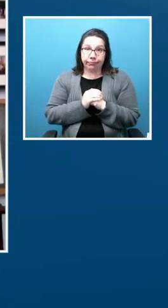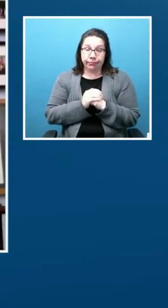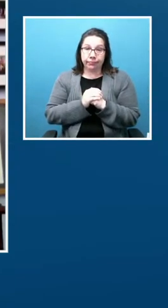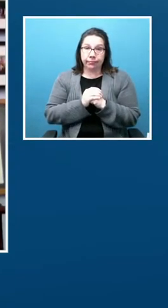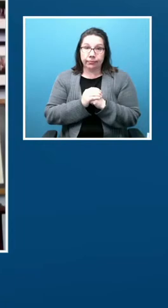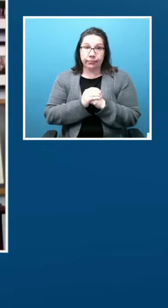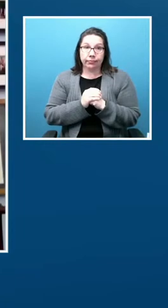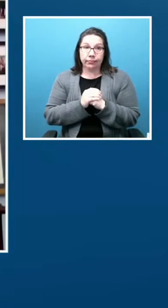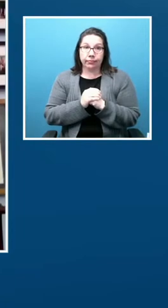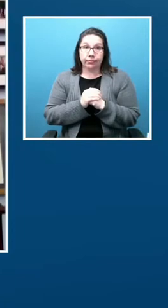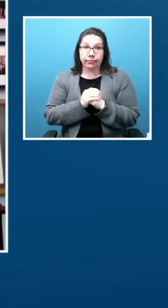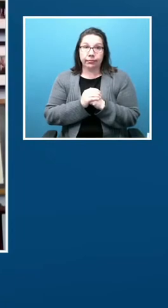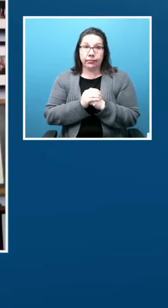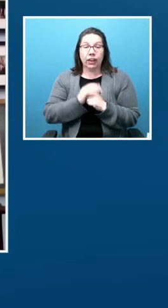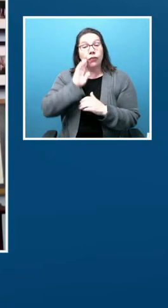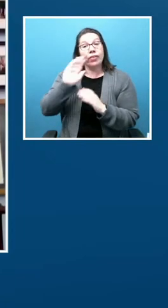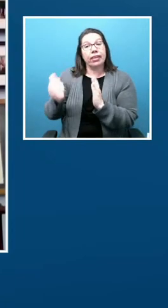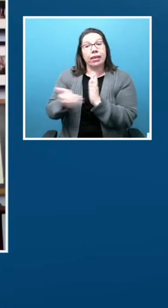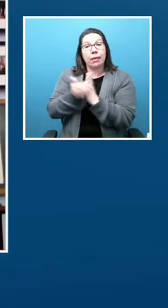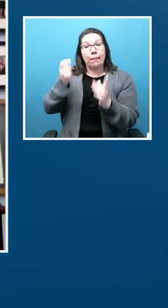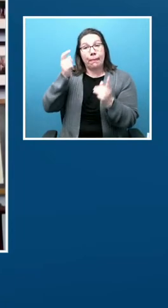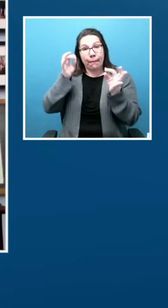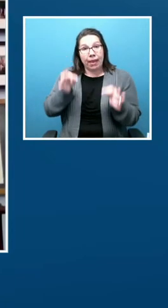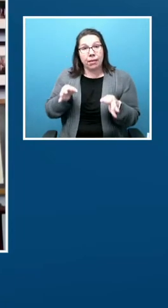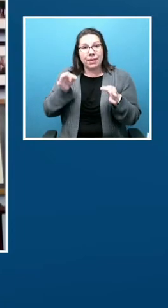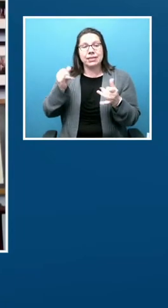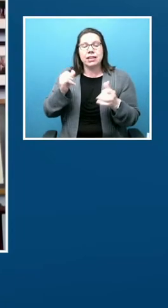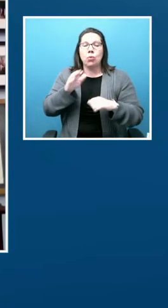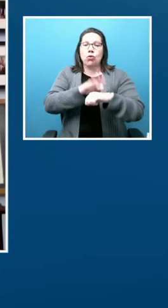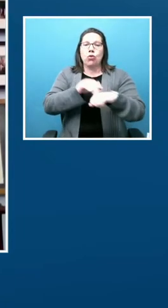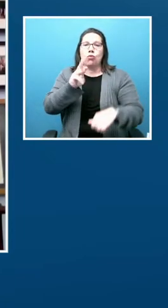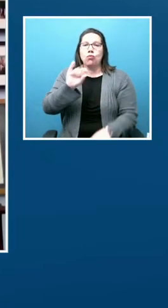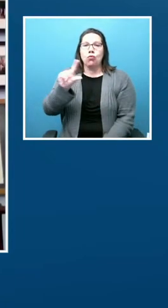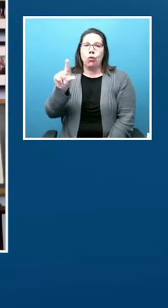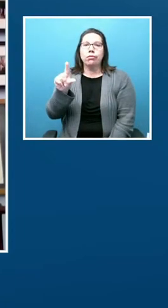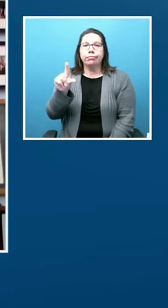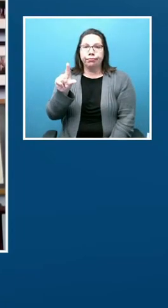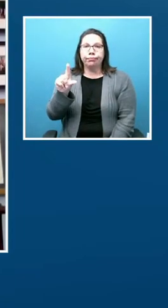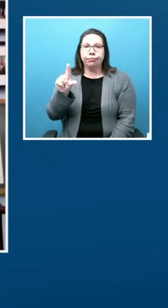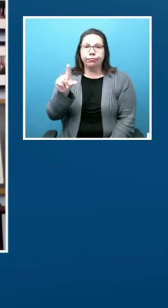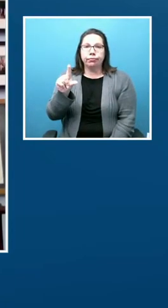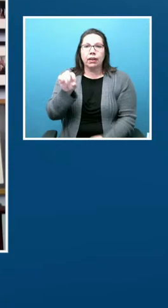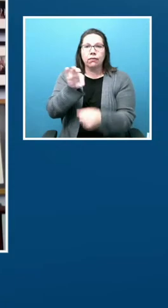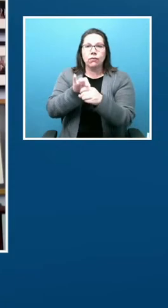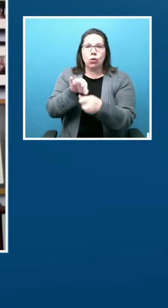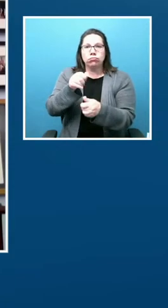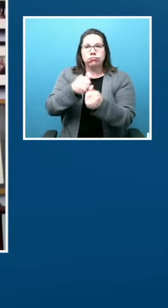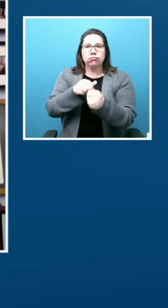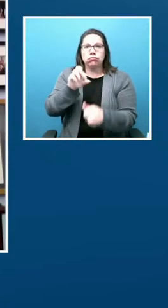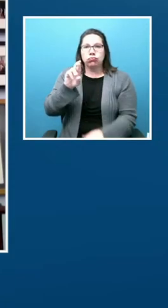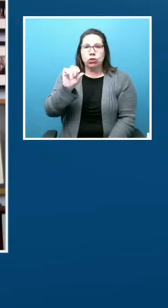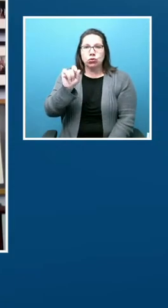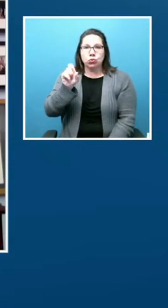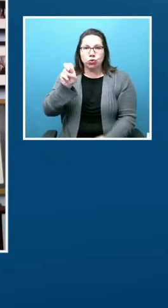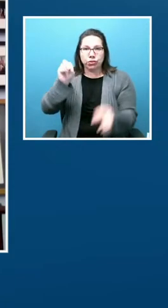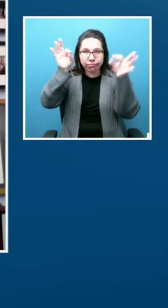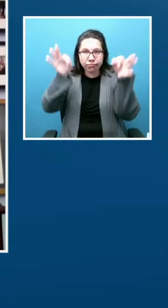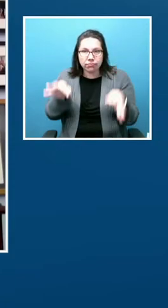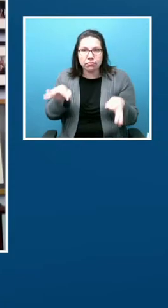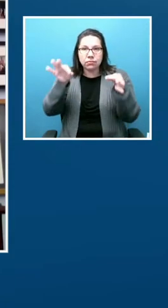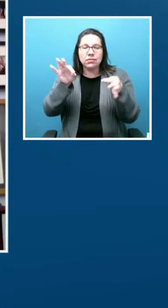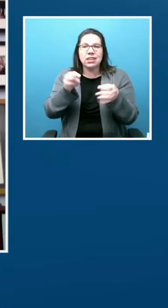Been before the members, the chair now will call a roll, a vote on the resolution to dispose of the